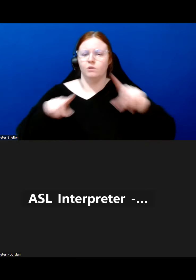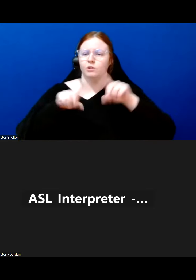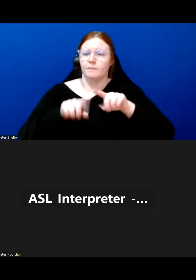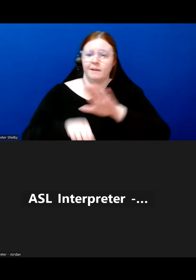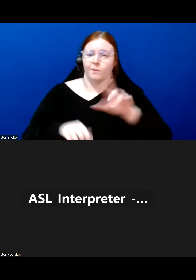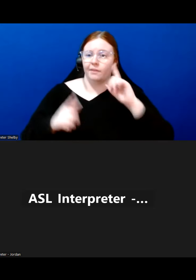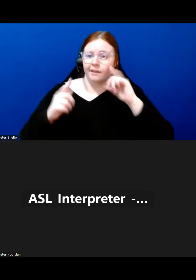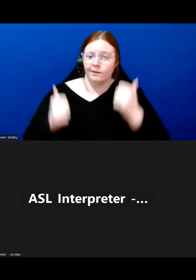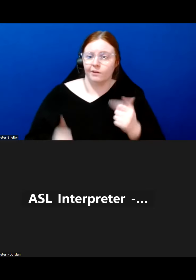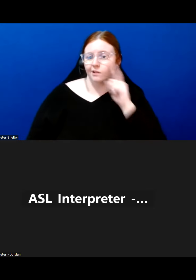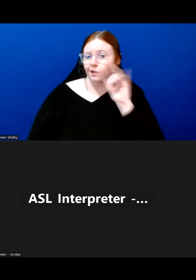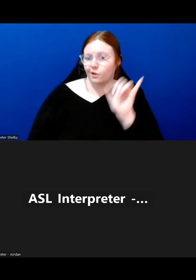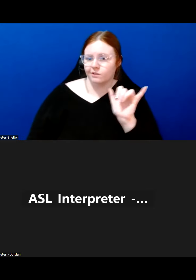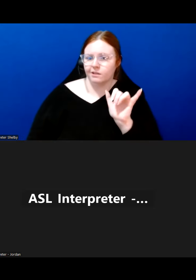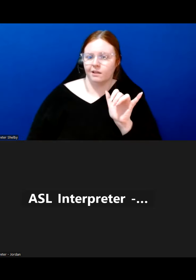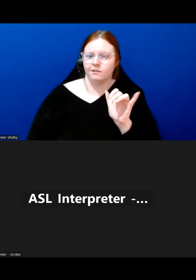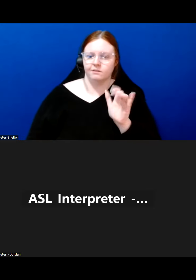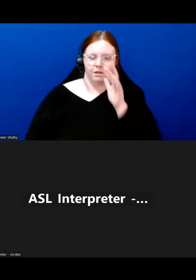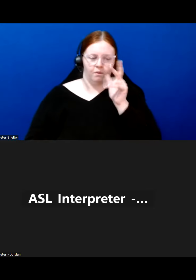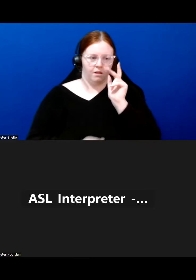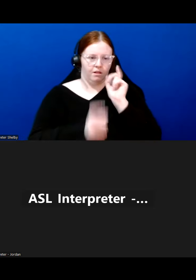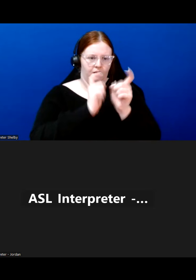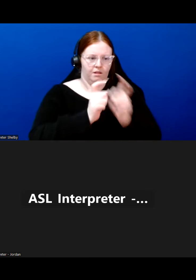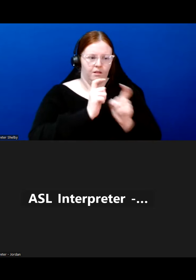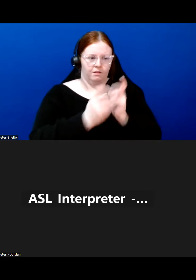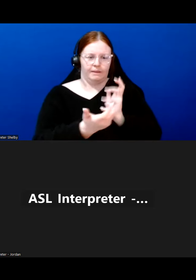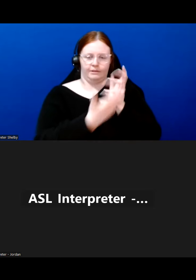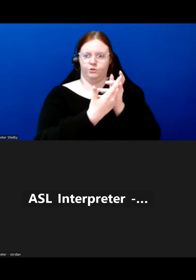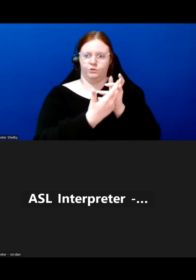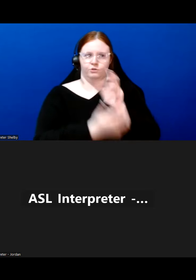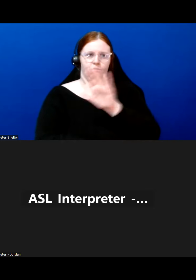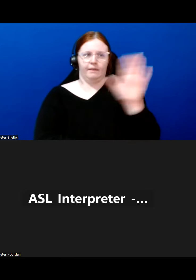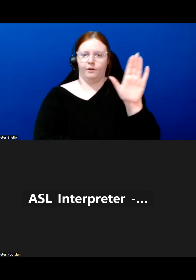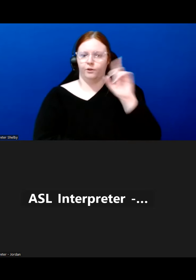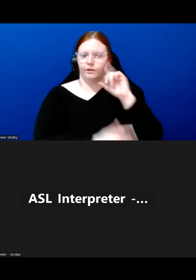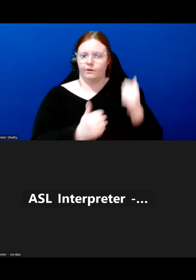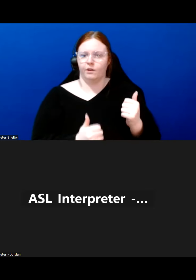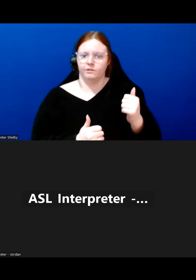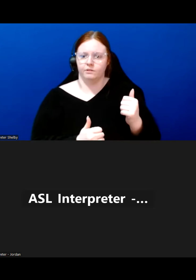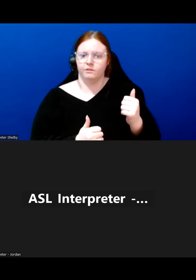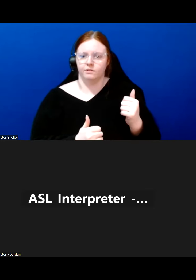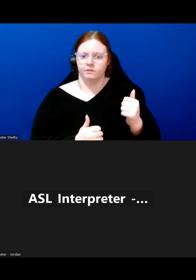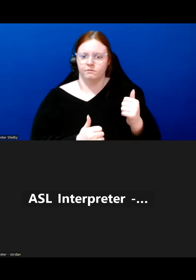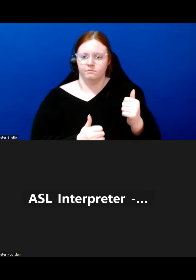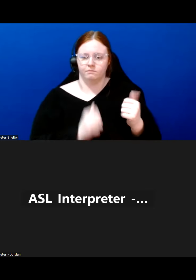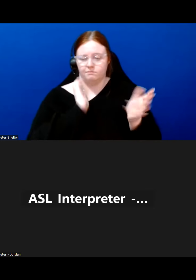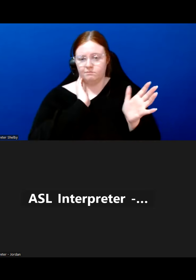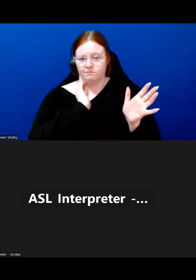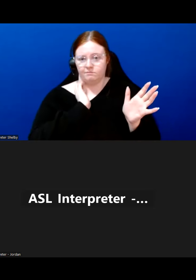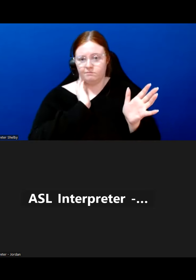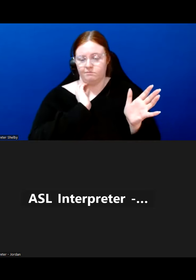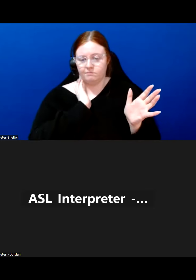like, it should be programmed to their individual degree of hearing loss across their